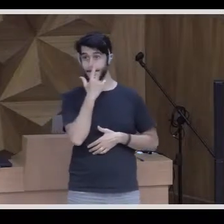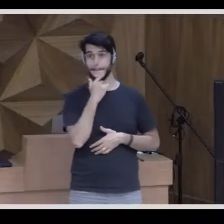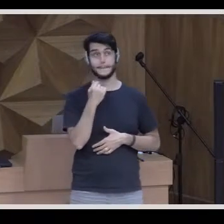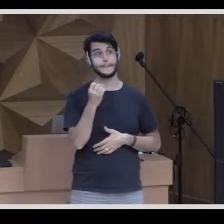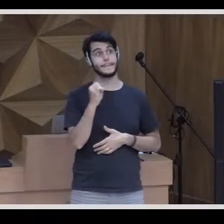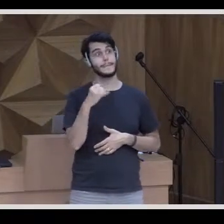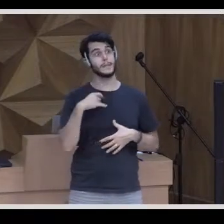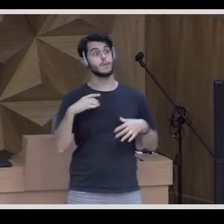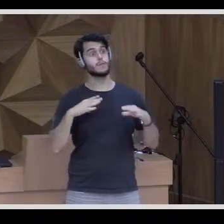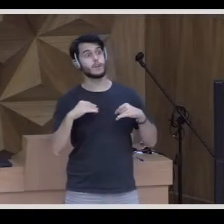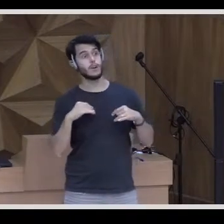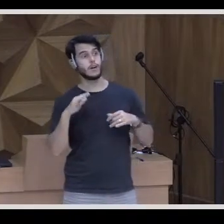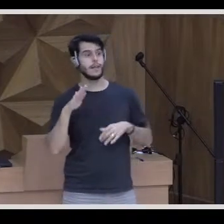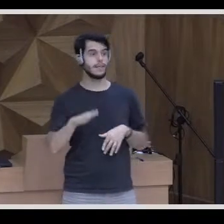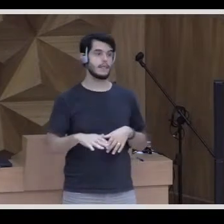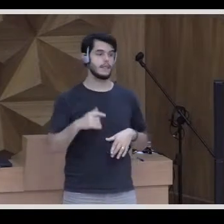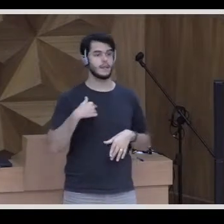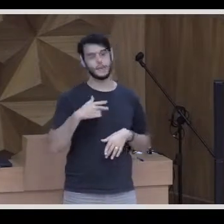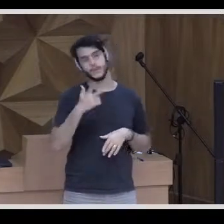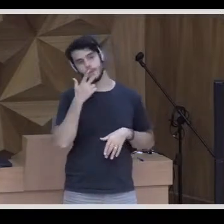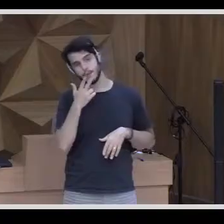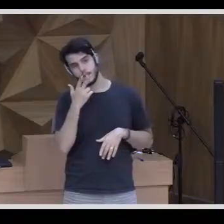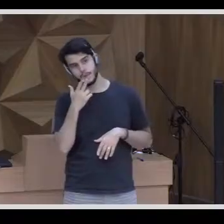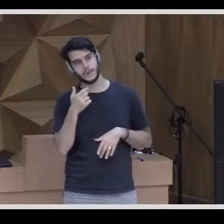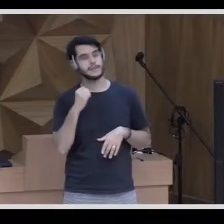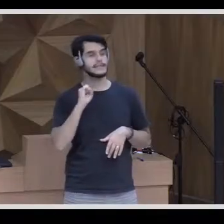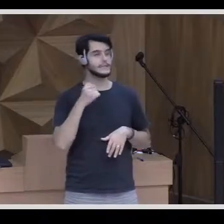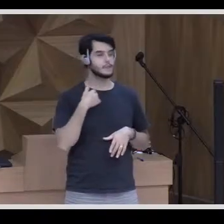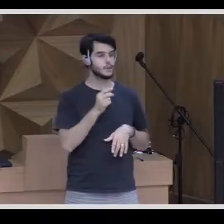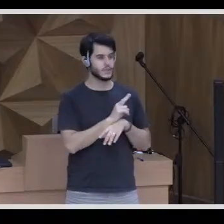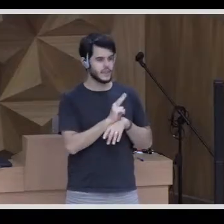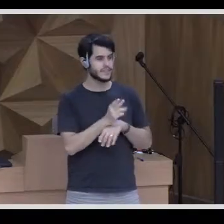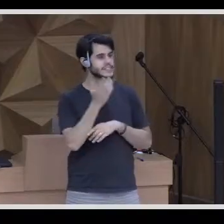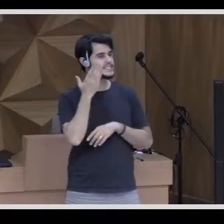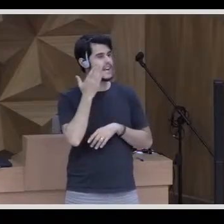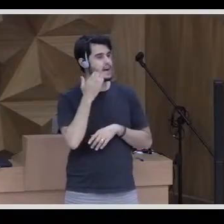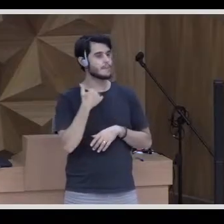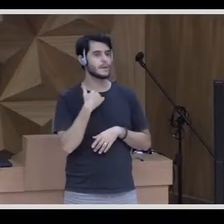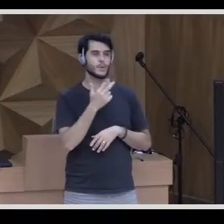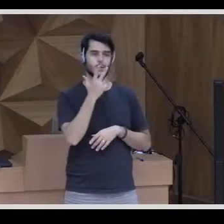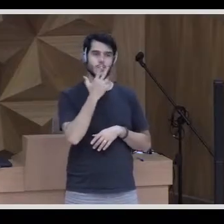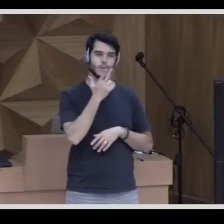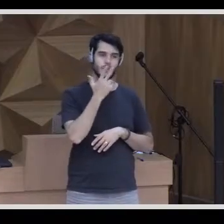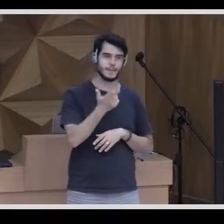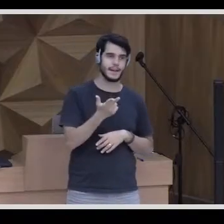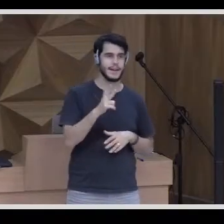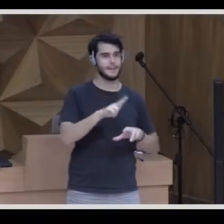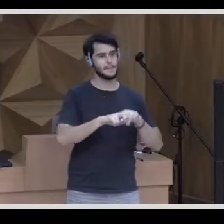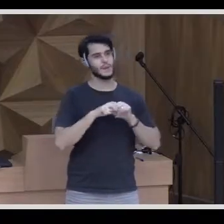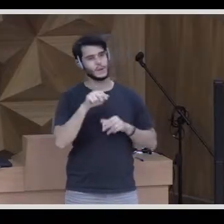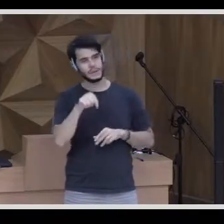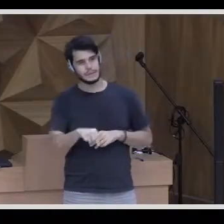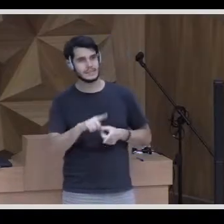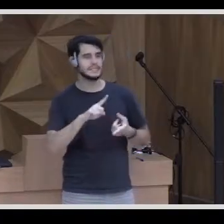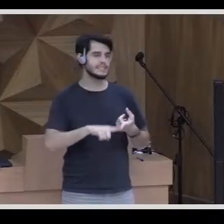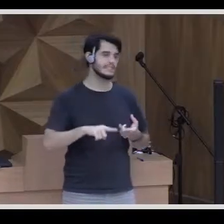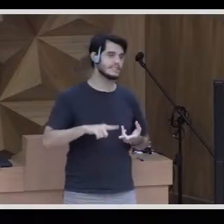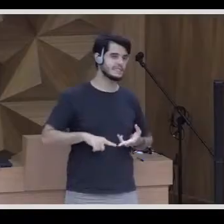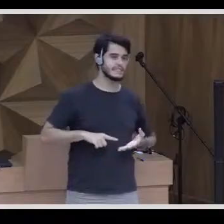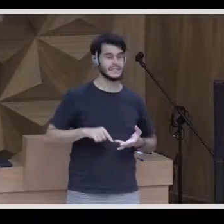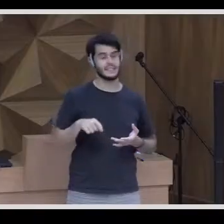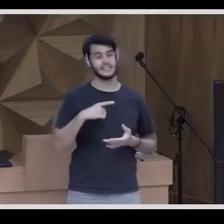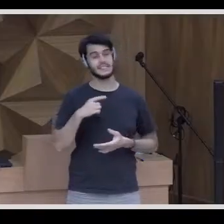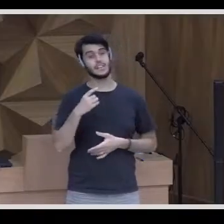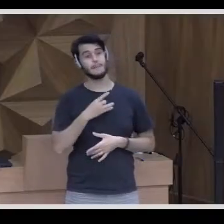cigarette somewhere. Would my boss be able to tell? So there was a real fear about this technology as kind of some kind